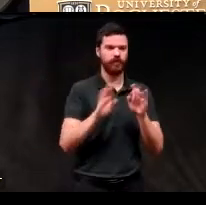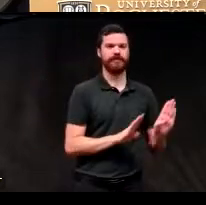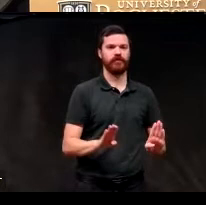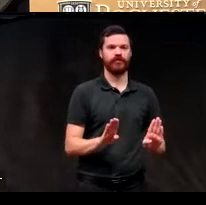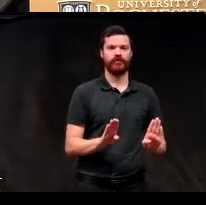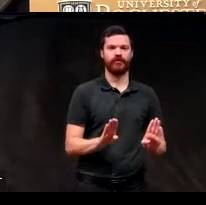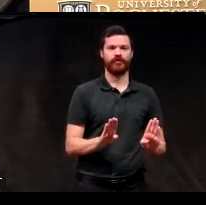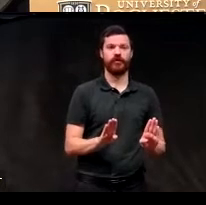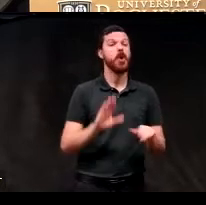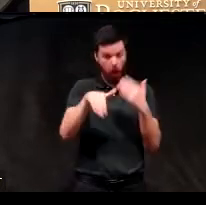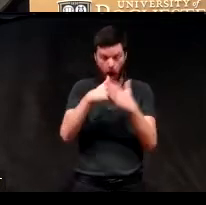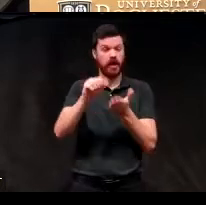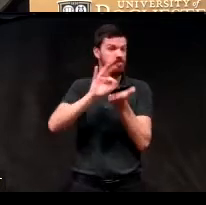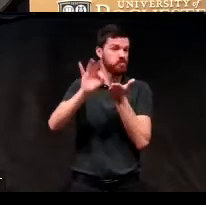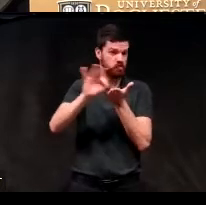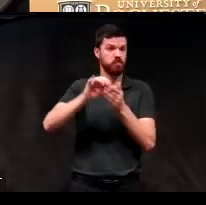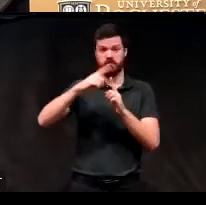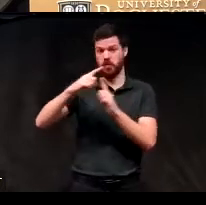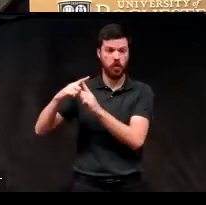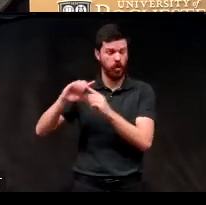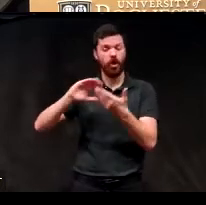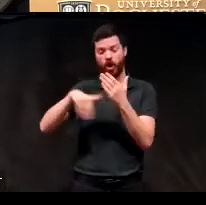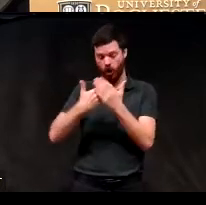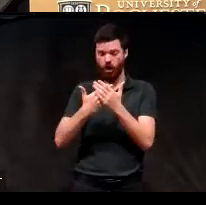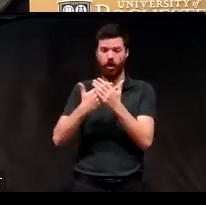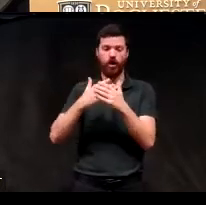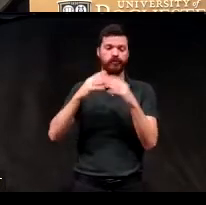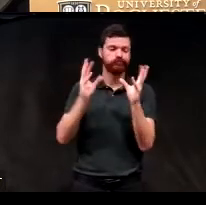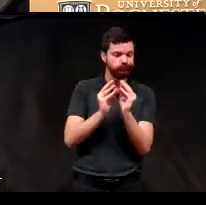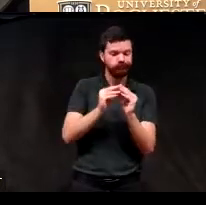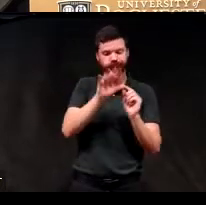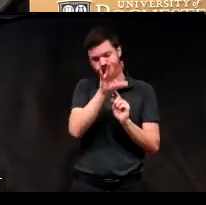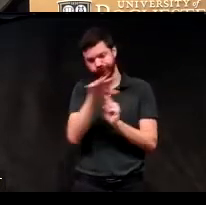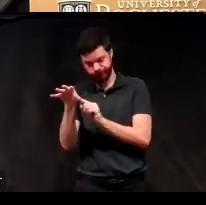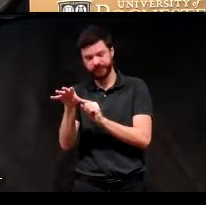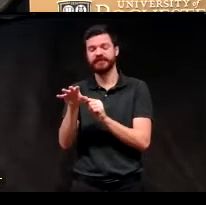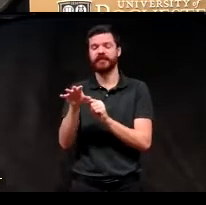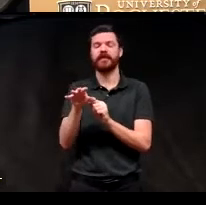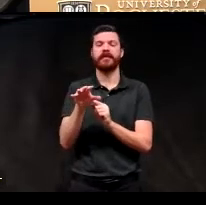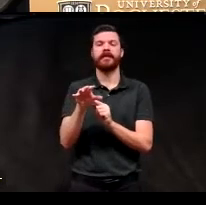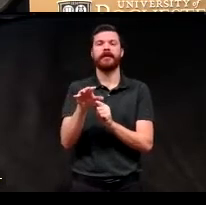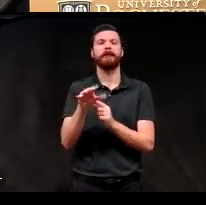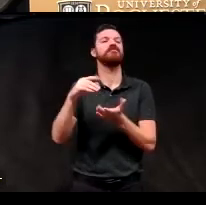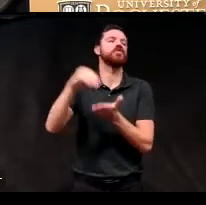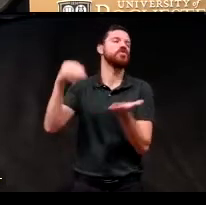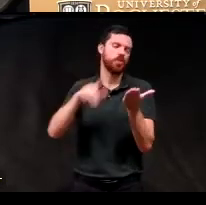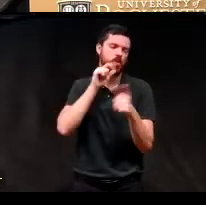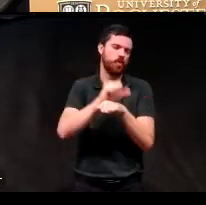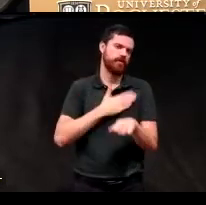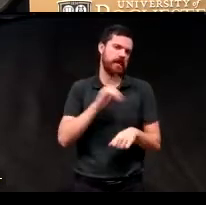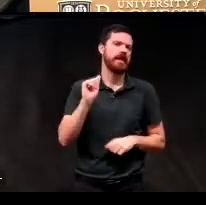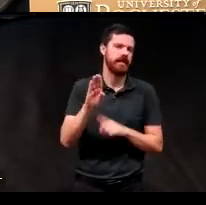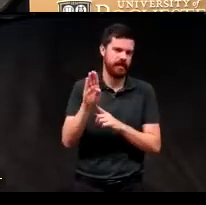these can all be scored. We videotape all of our sessions. And so the students who work in my lab